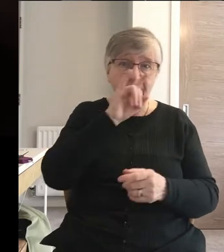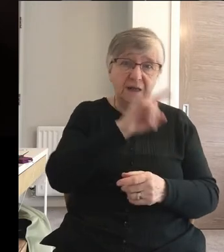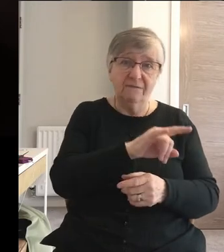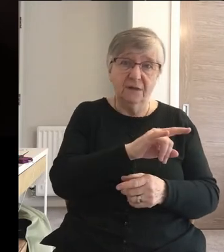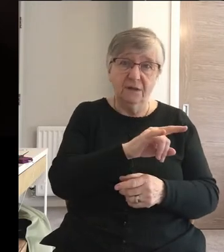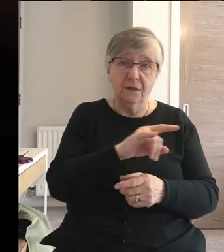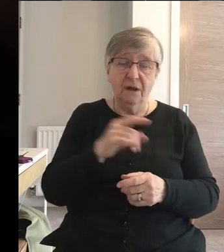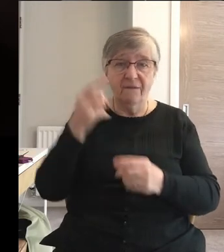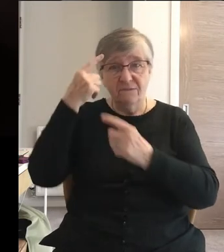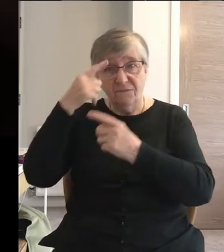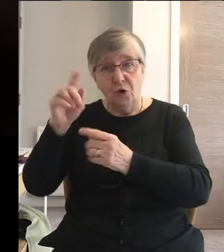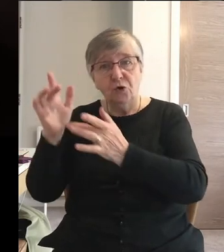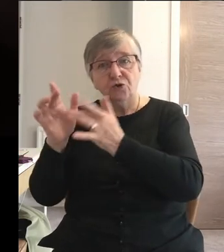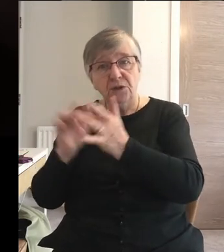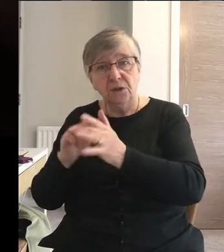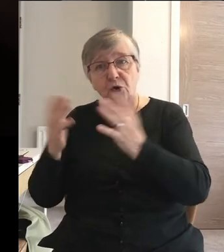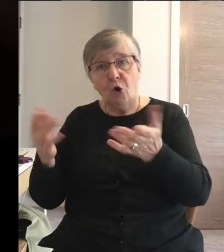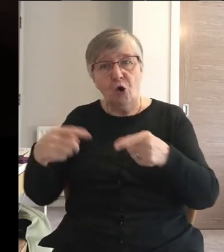him.